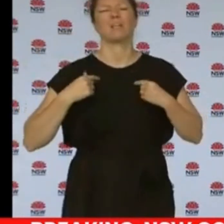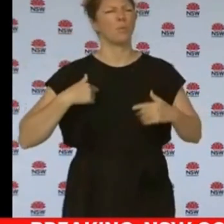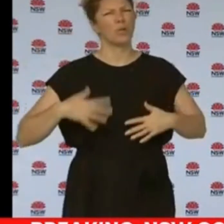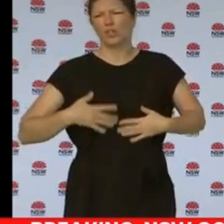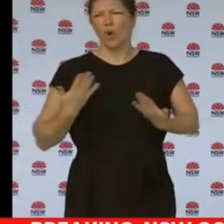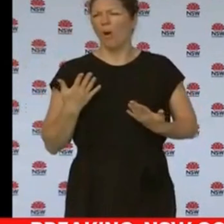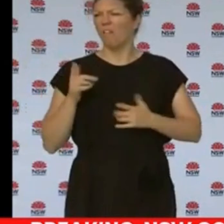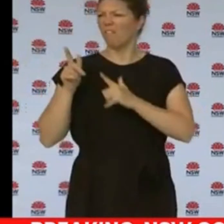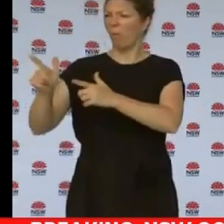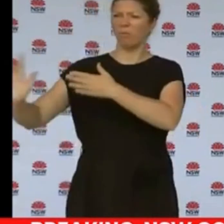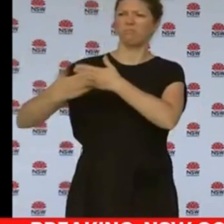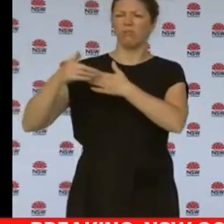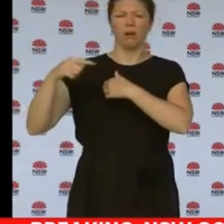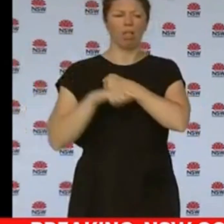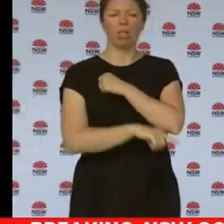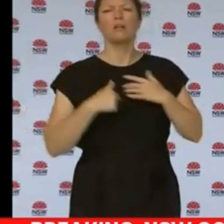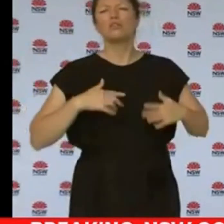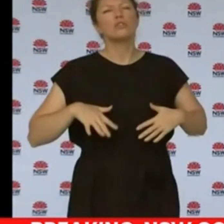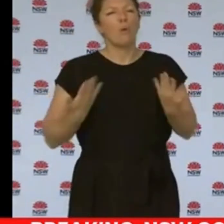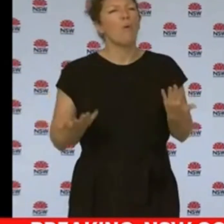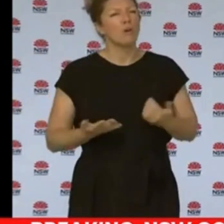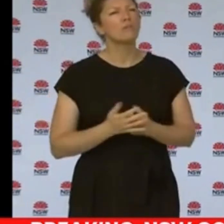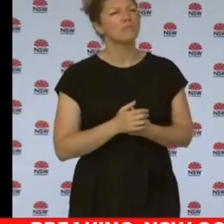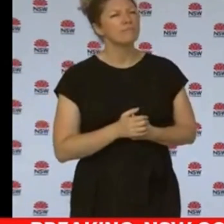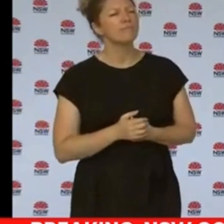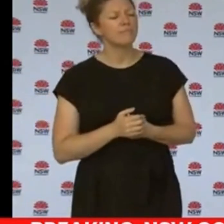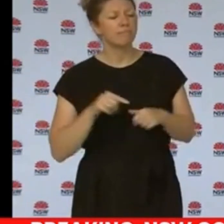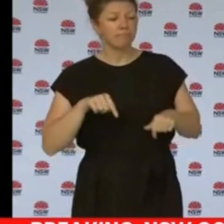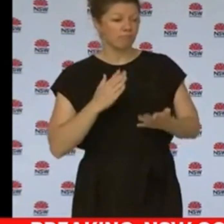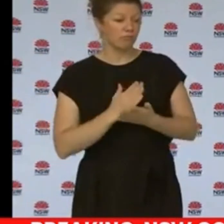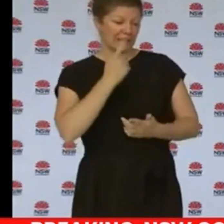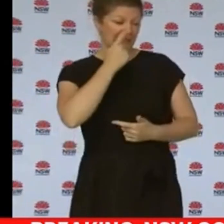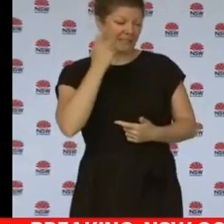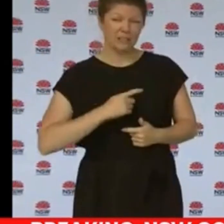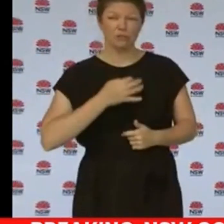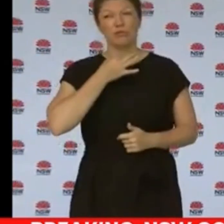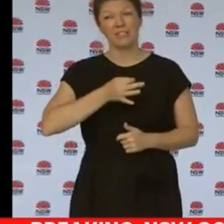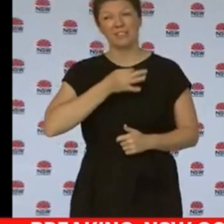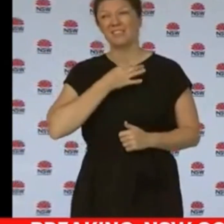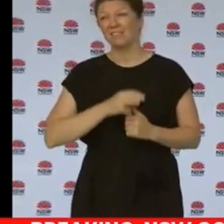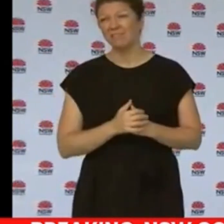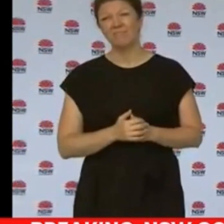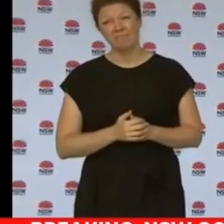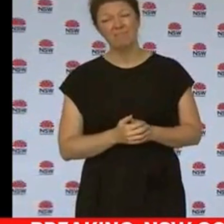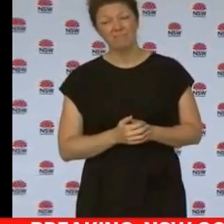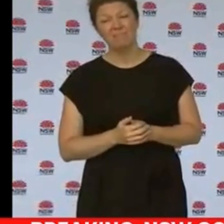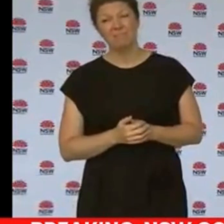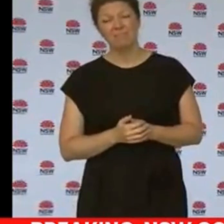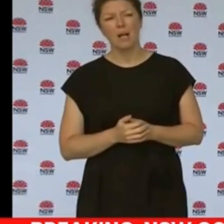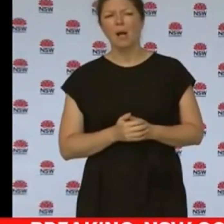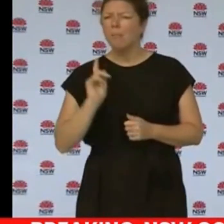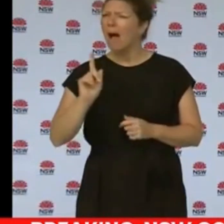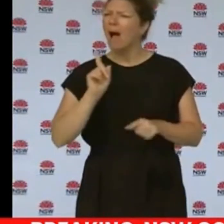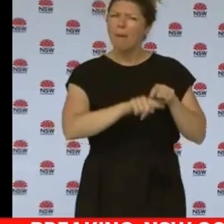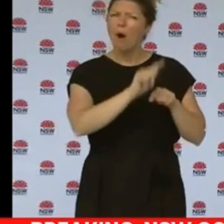worse to a business than that. We don't want to get to that, but this is a major health risk if businesses aren't complying, but I